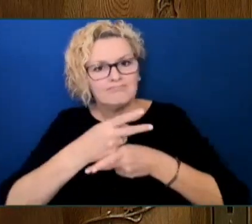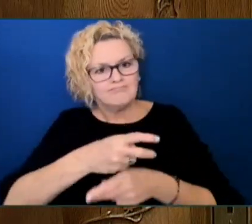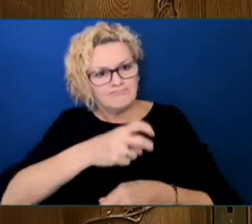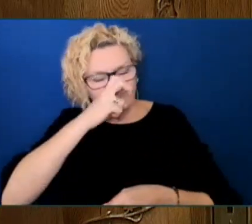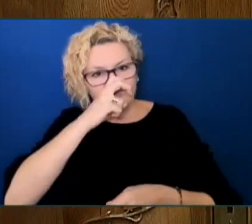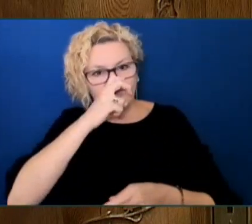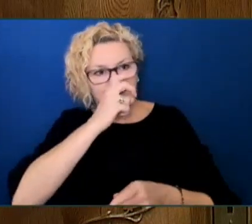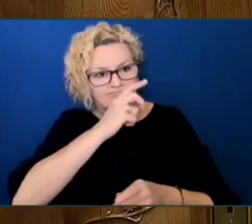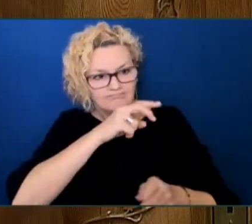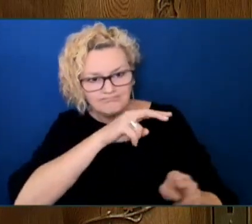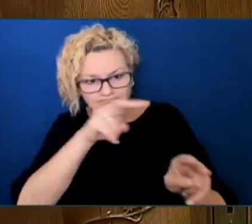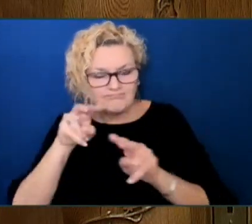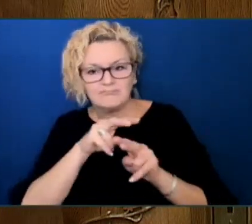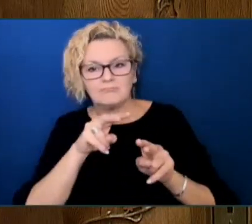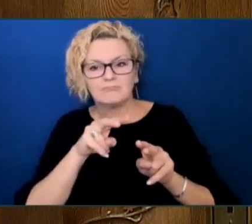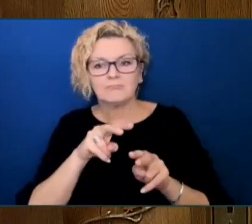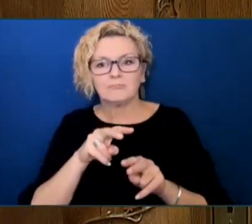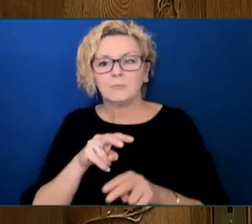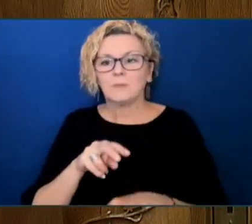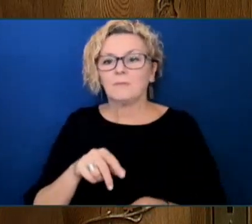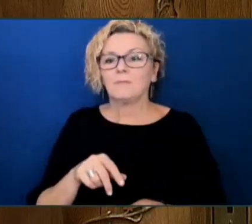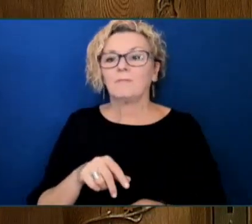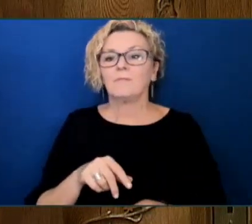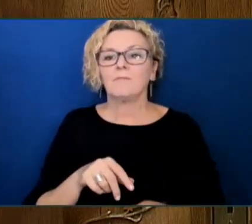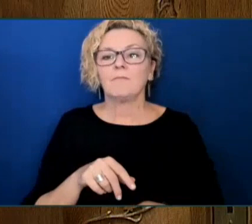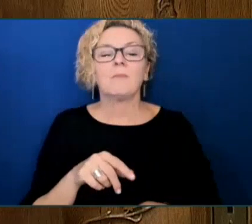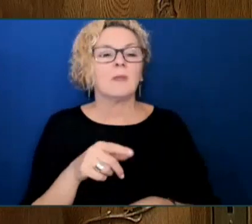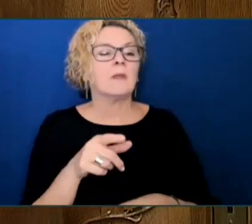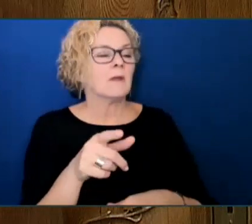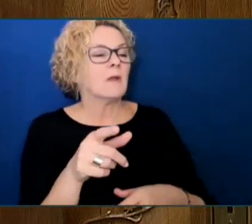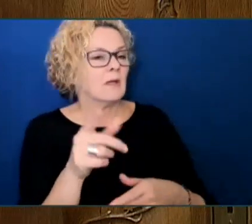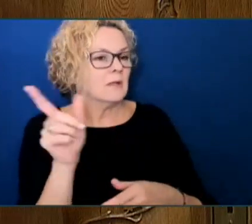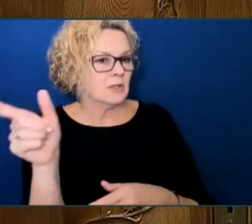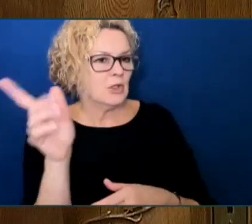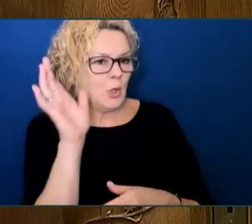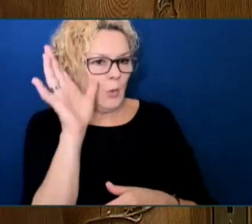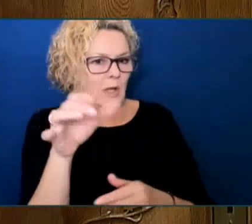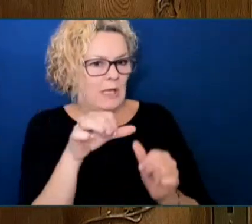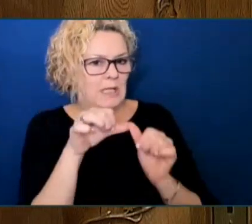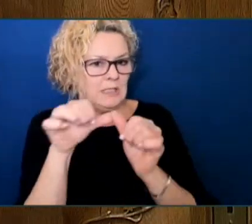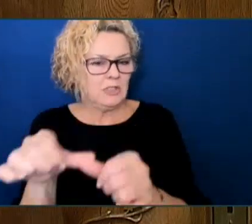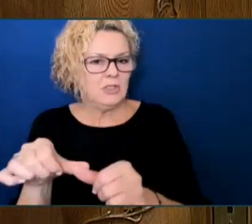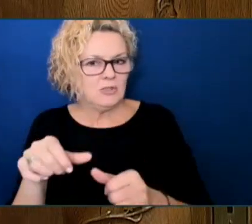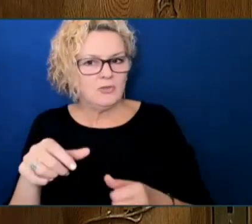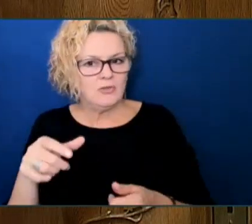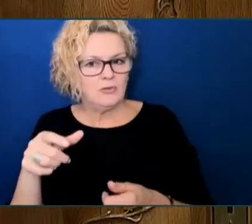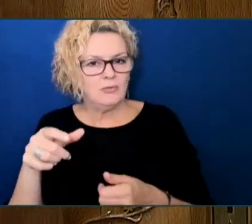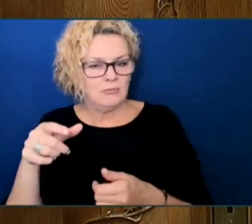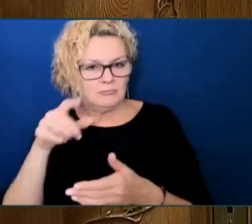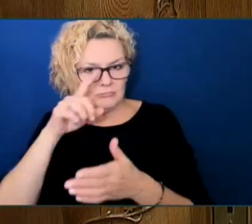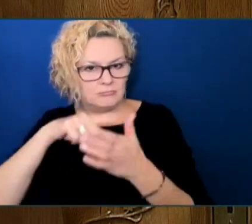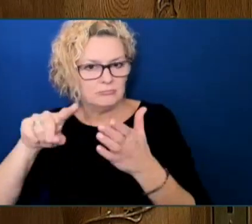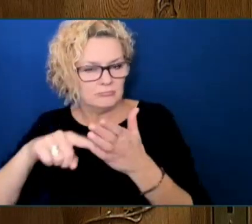we'll continue with that. Next member, House Leader of the fourth party.